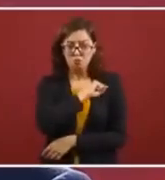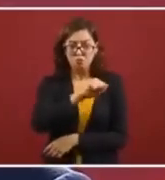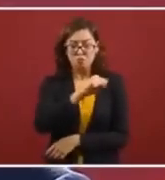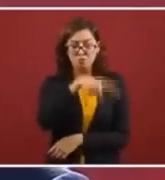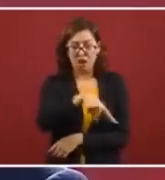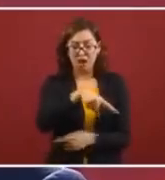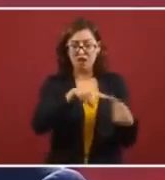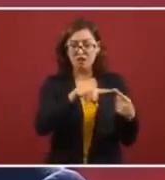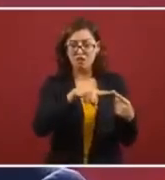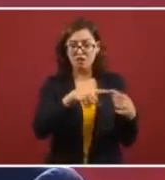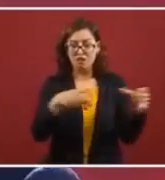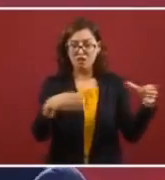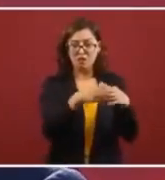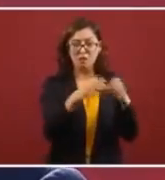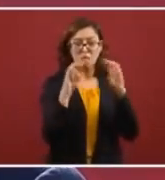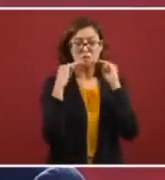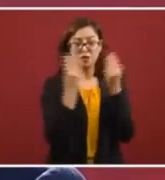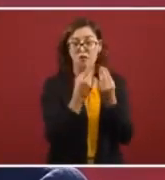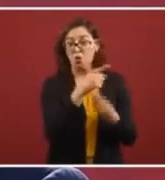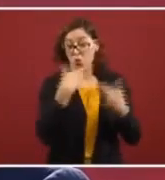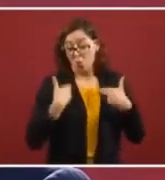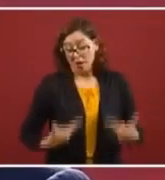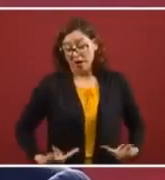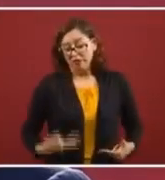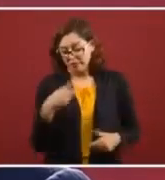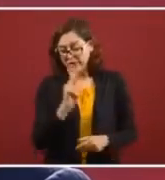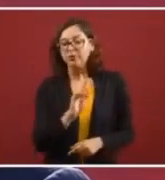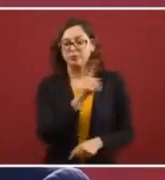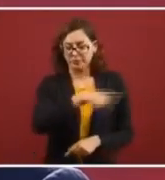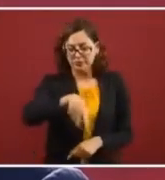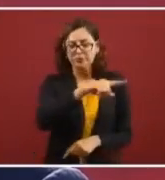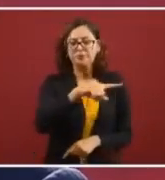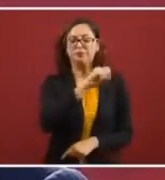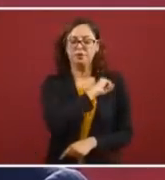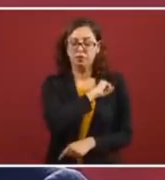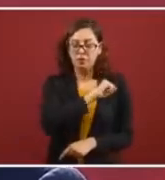the delinquents that are humans also,